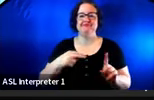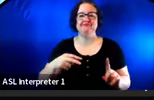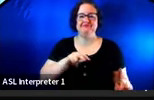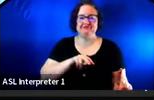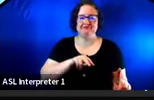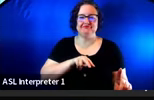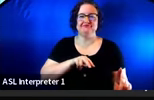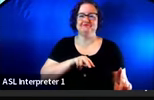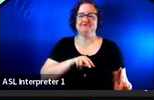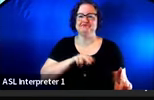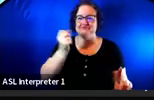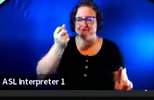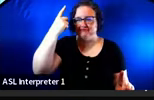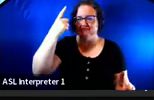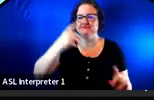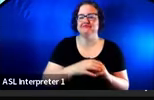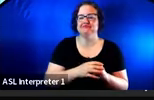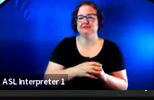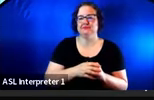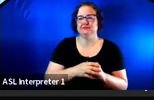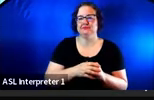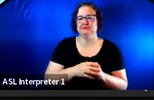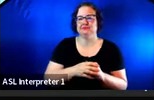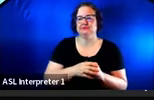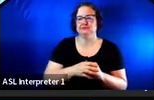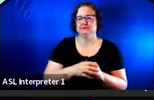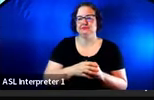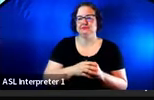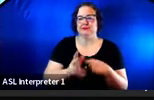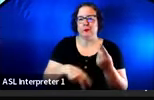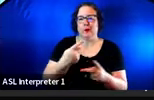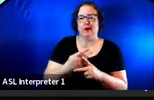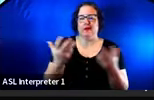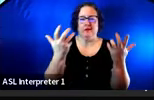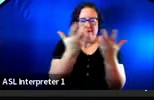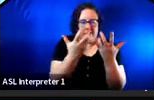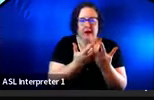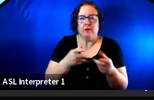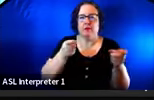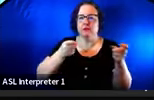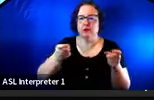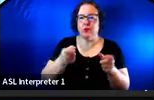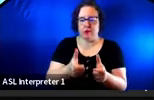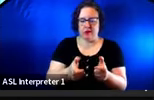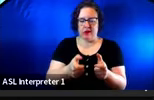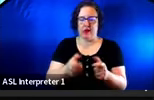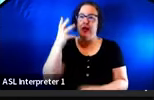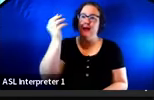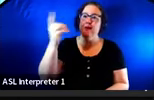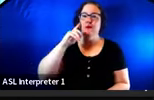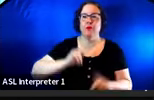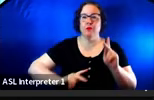perspective or insight into what kind of adaptive controls are out there for